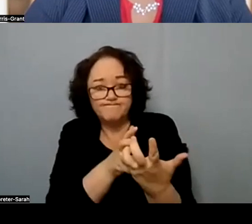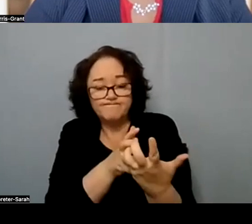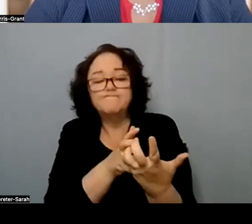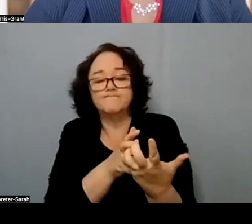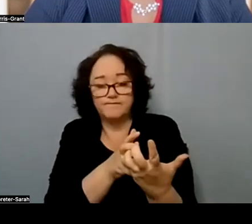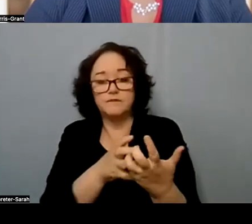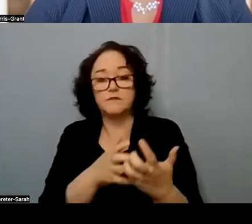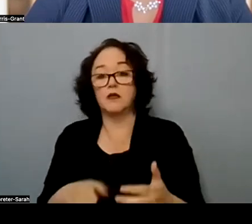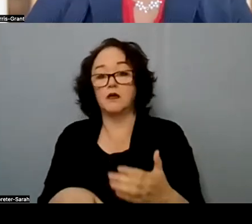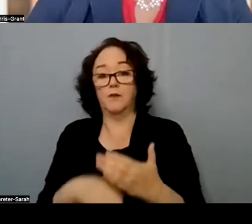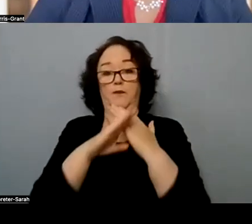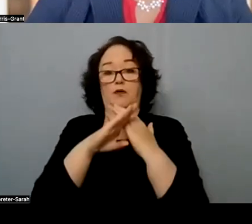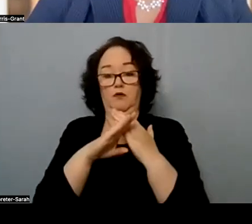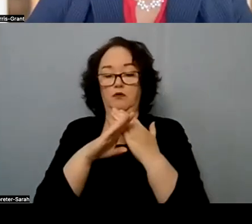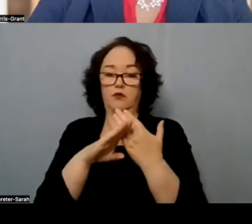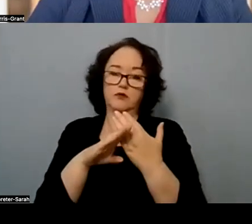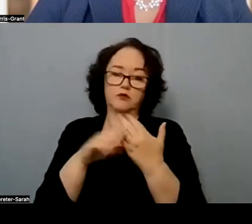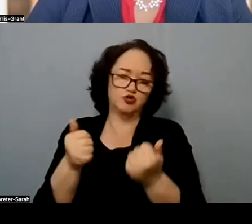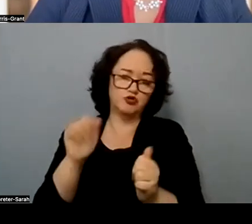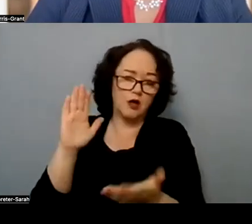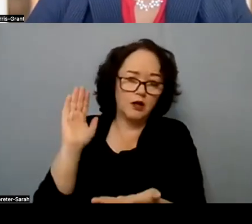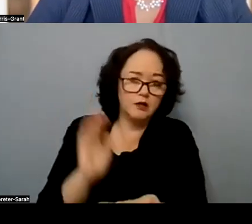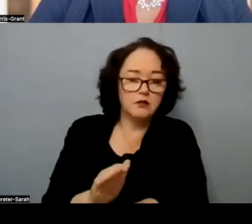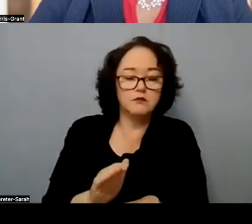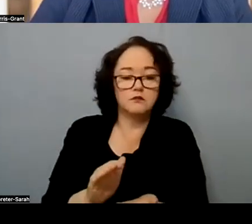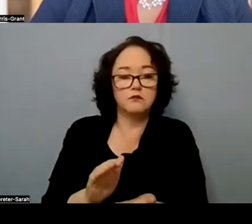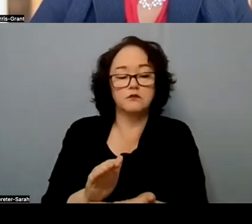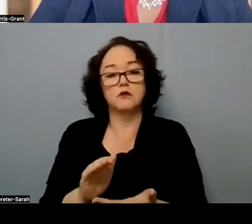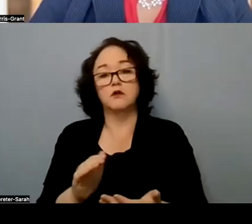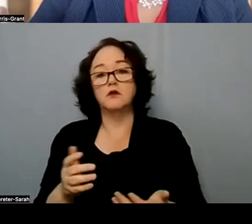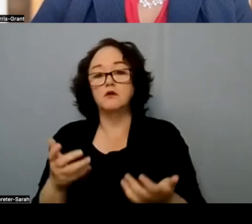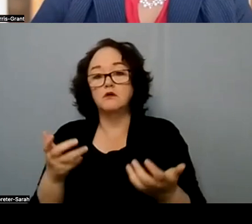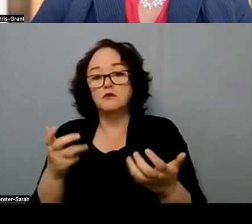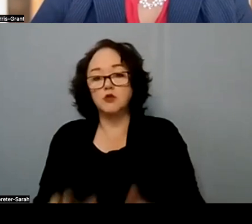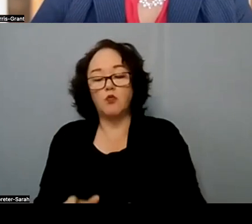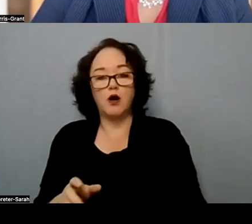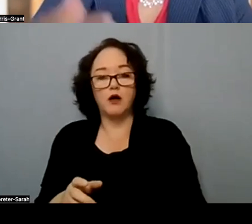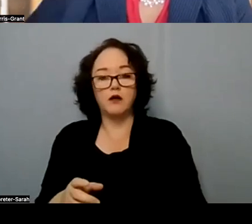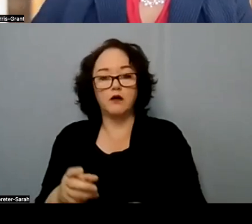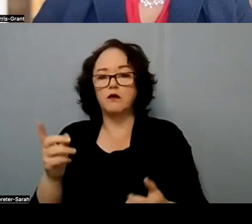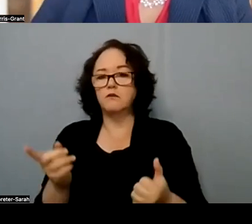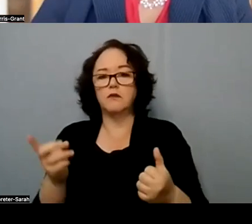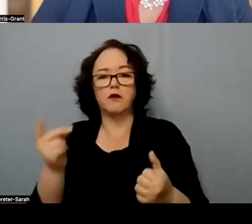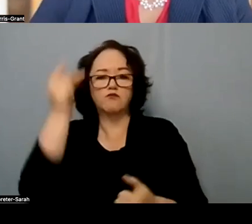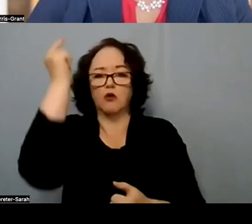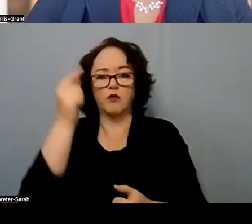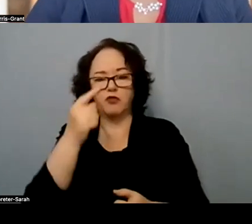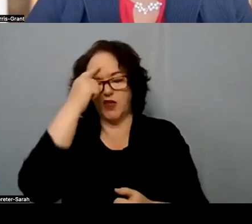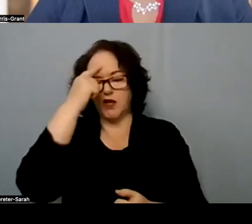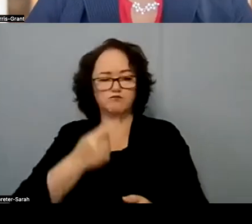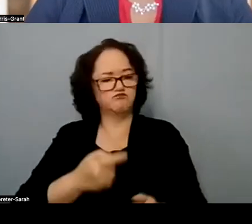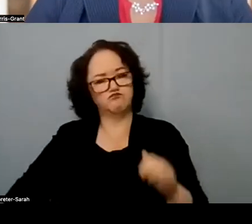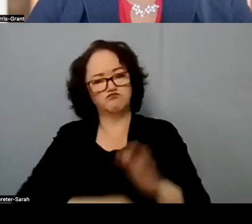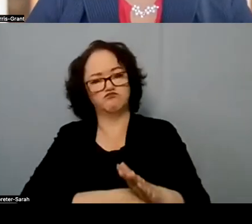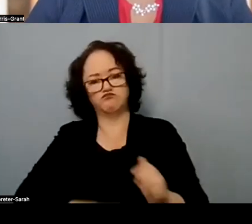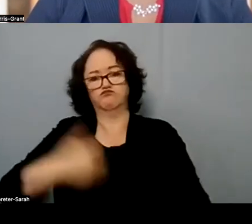our first thought of action is to evict them, right? As they would do in the in other type of housing